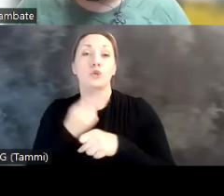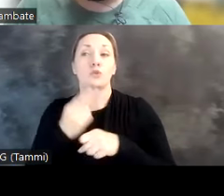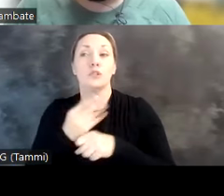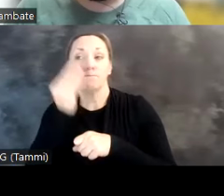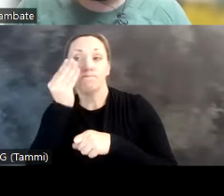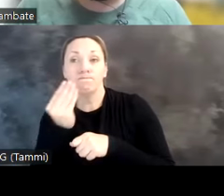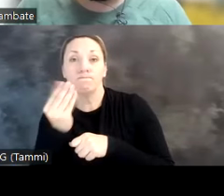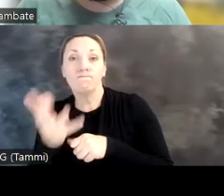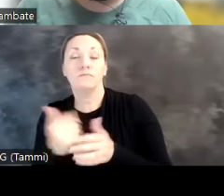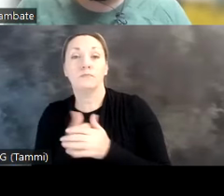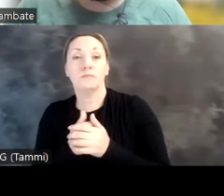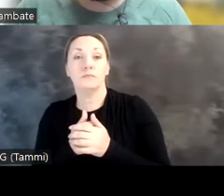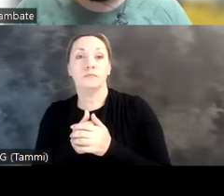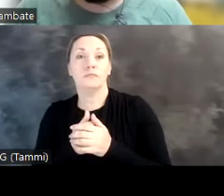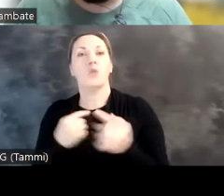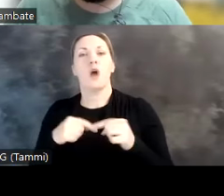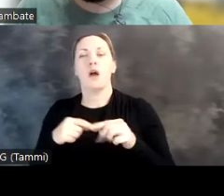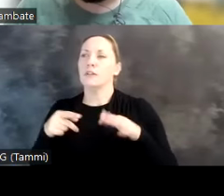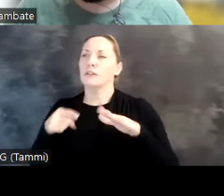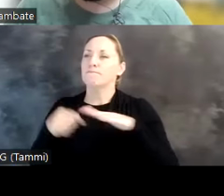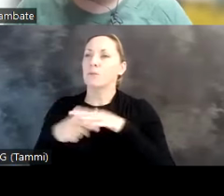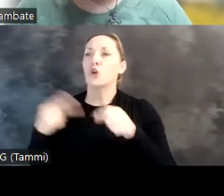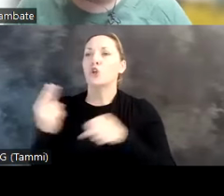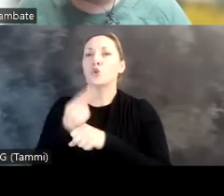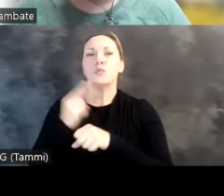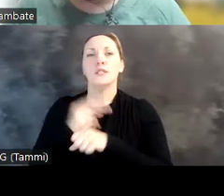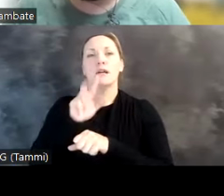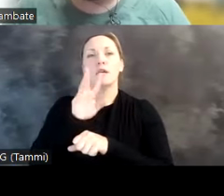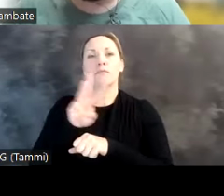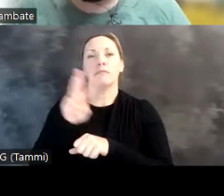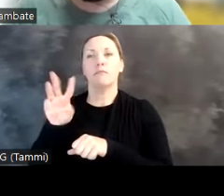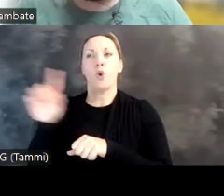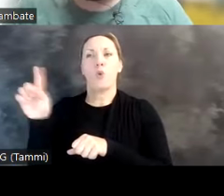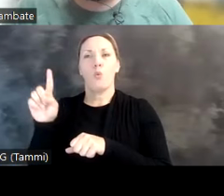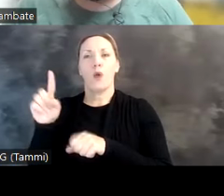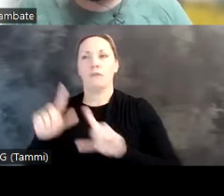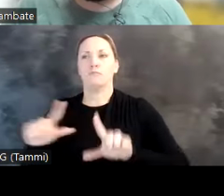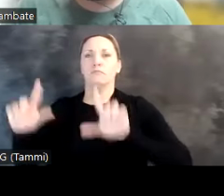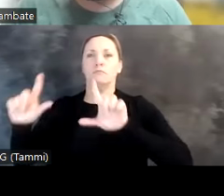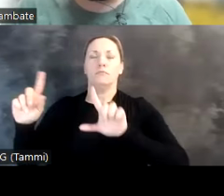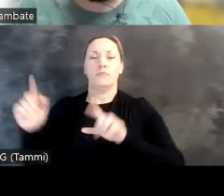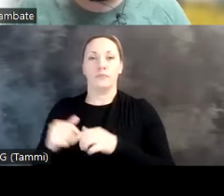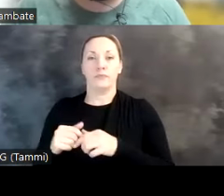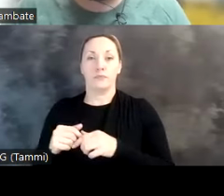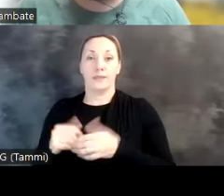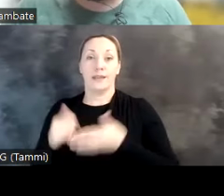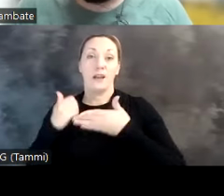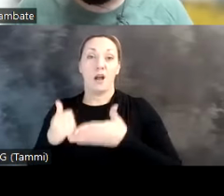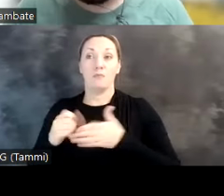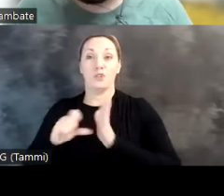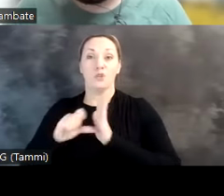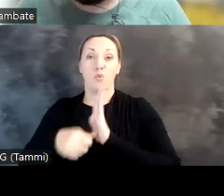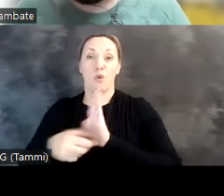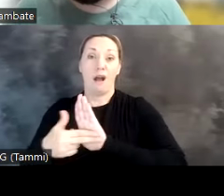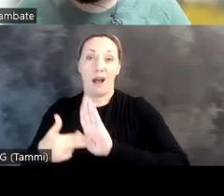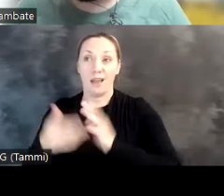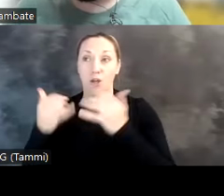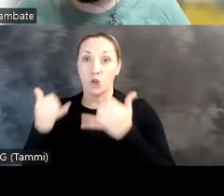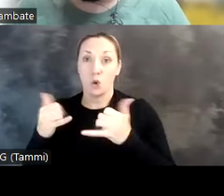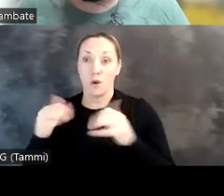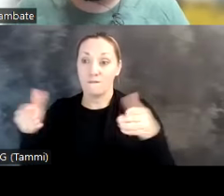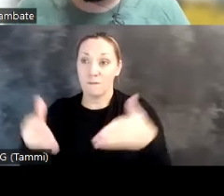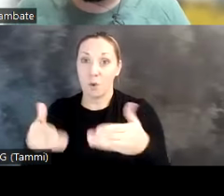okay, while they are navigating through the web page, where their current location is. It helps to highlight the currently focused element